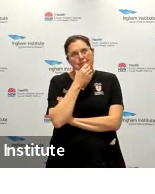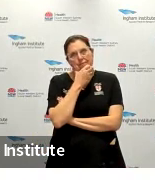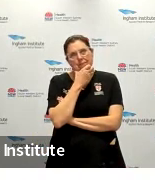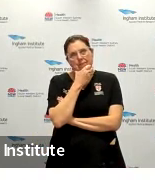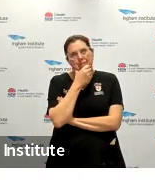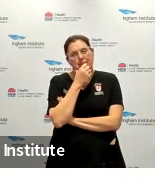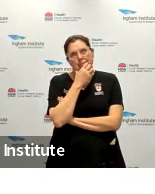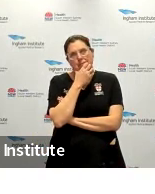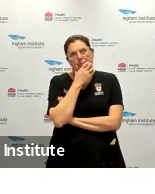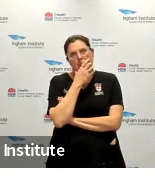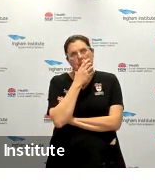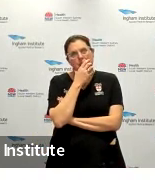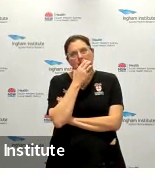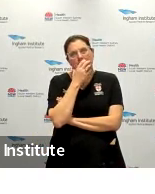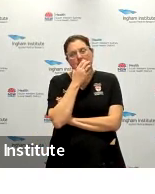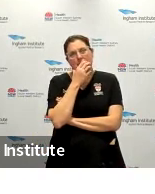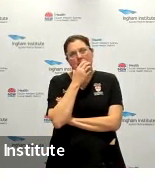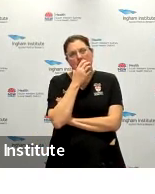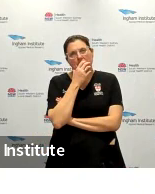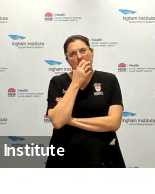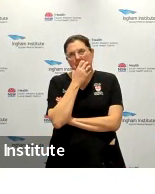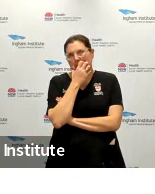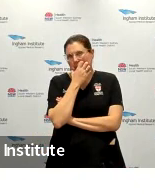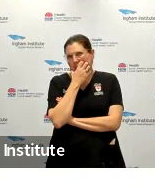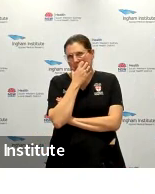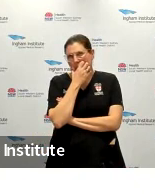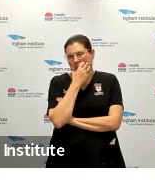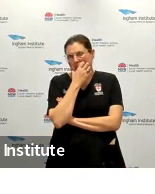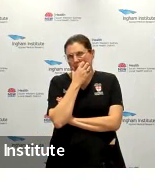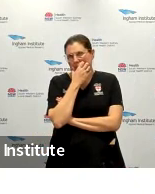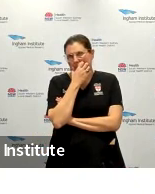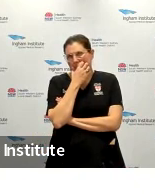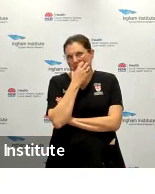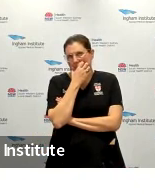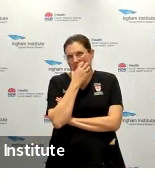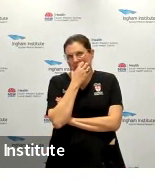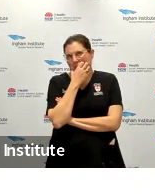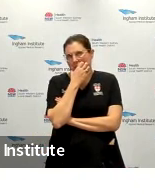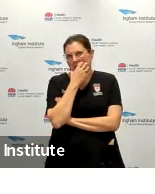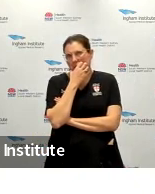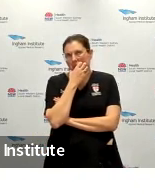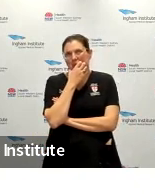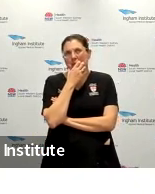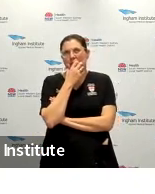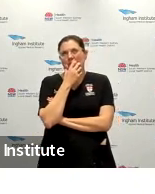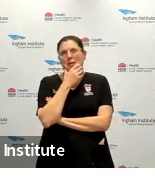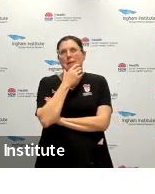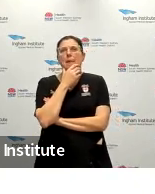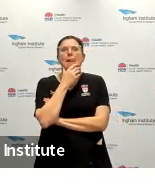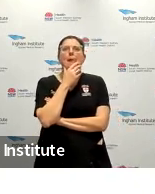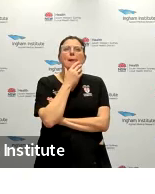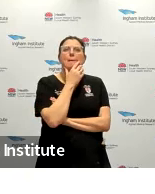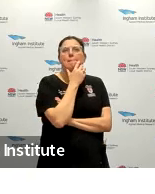1 immediately afterwards, and somewhat stabilisation of the blood pressure is demonstrated in the green graph here.